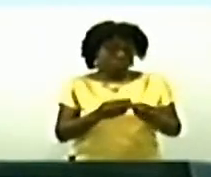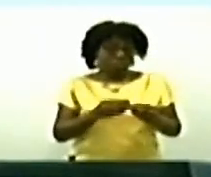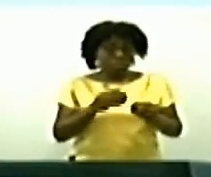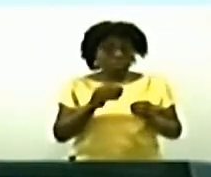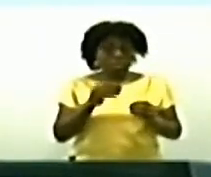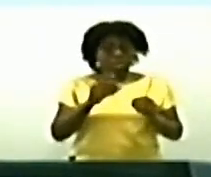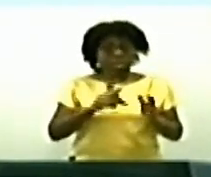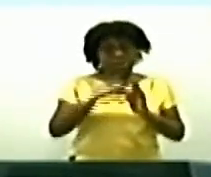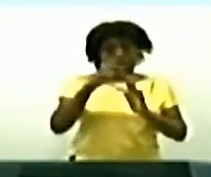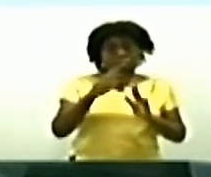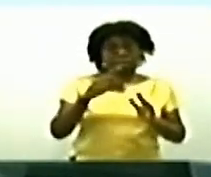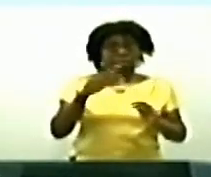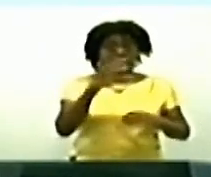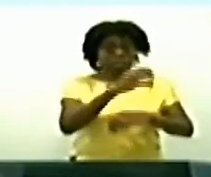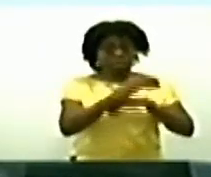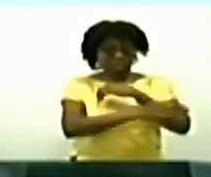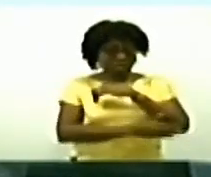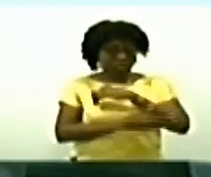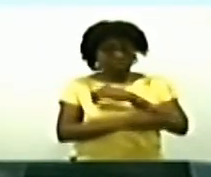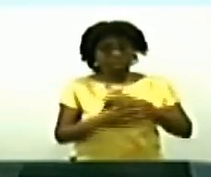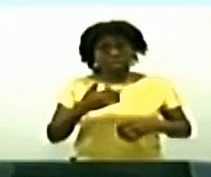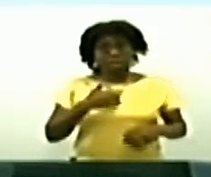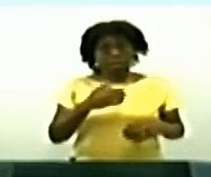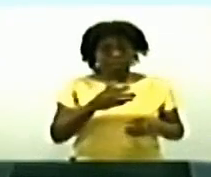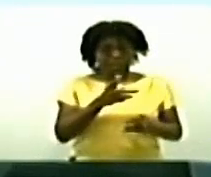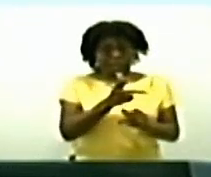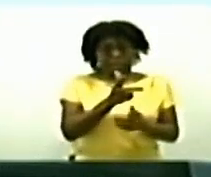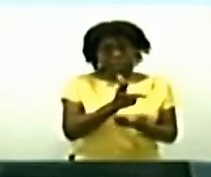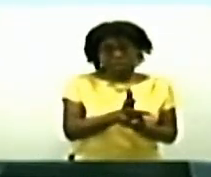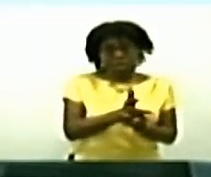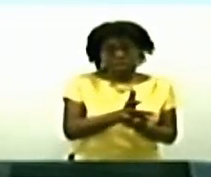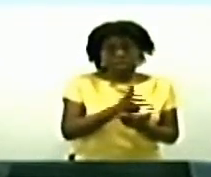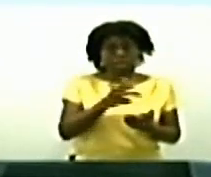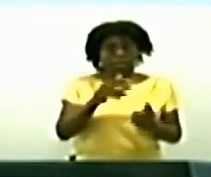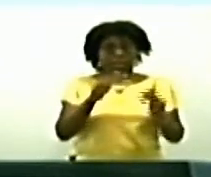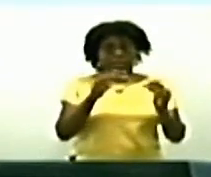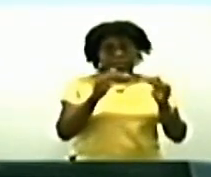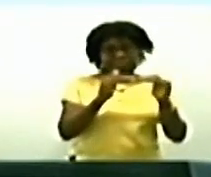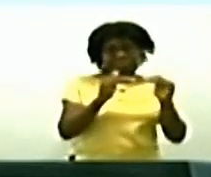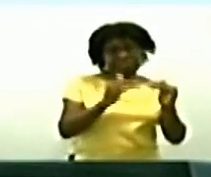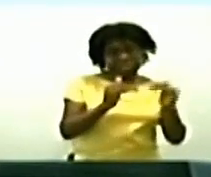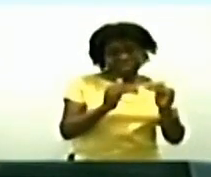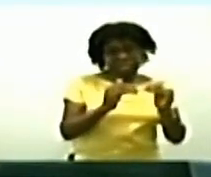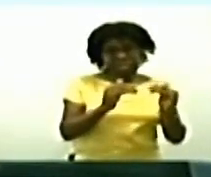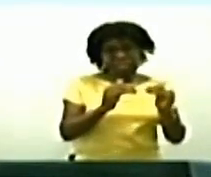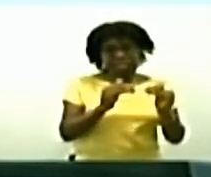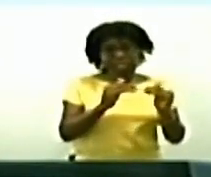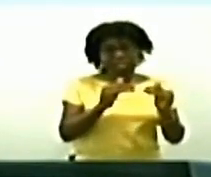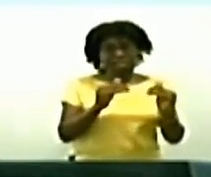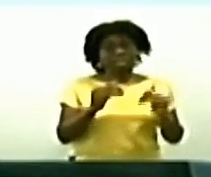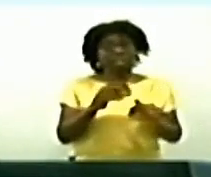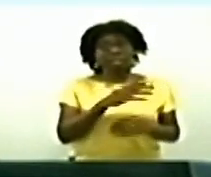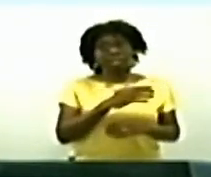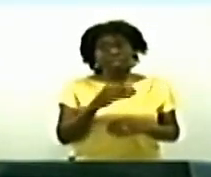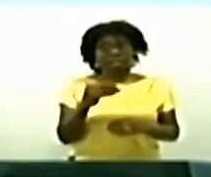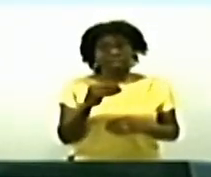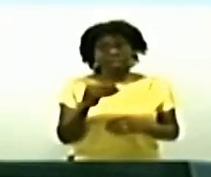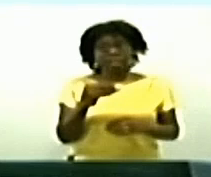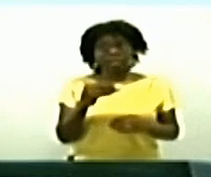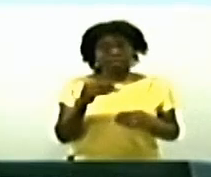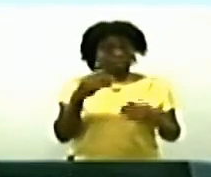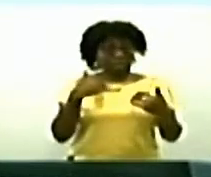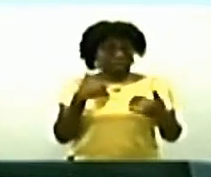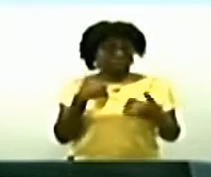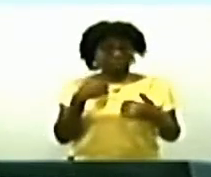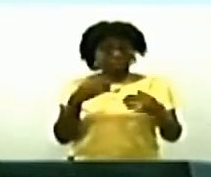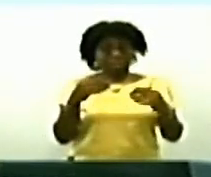meters, and everybody have a cell phone now, Mr. President. In some of the bigger countries, there are meters where there is